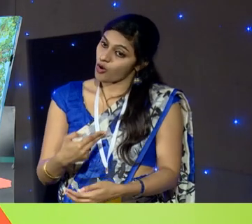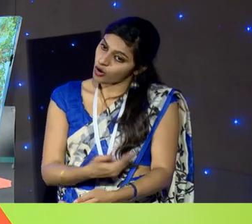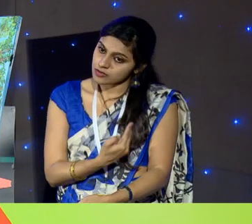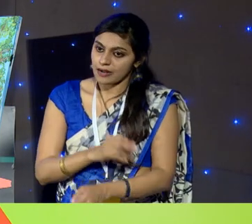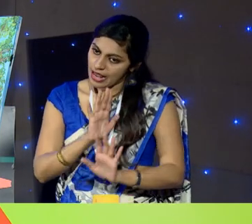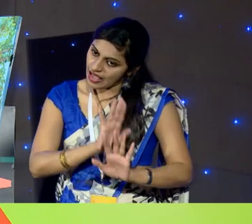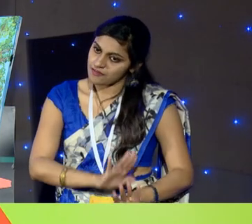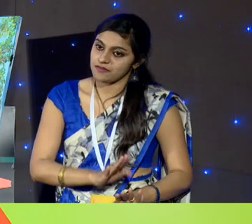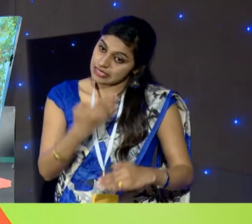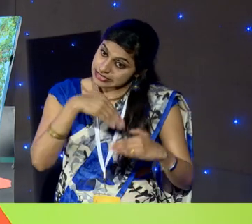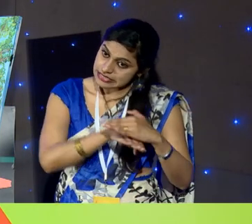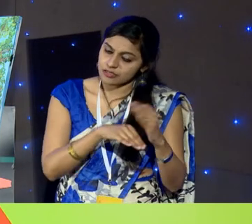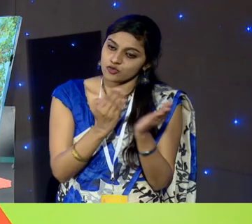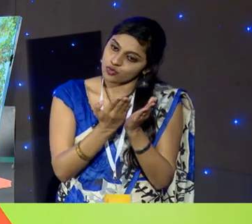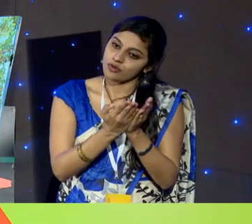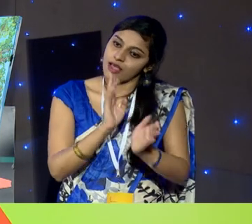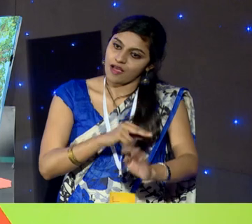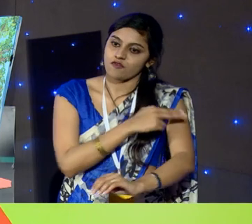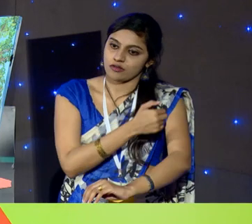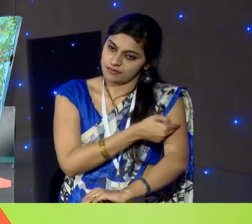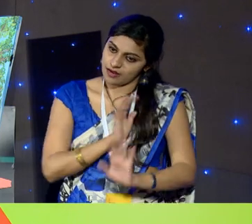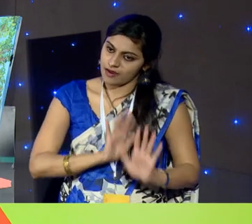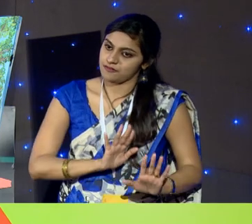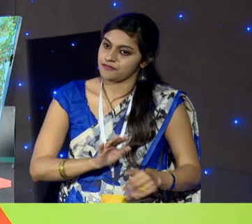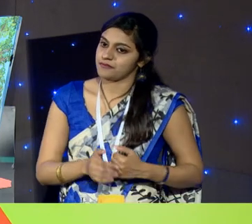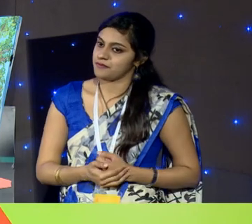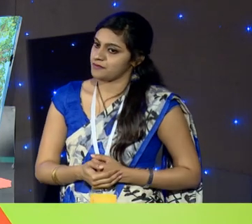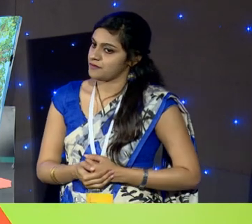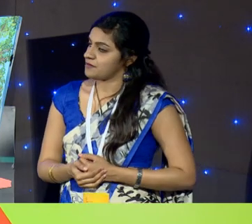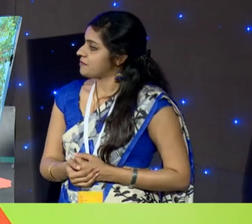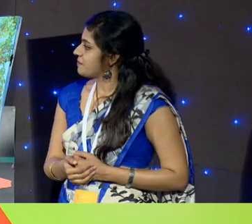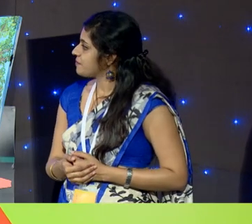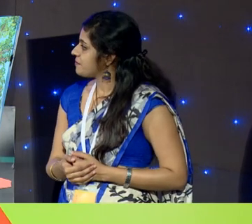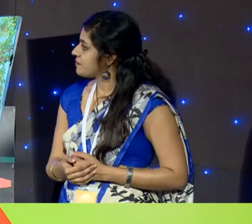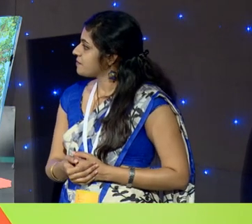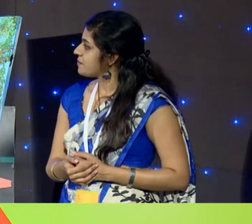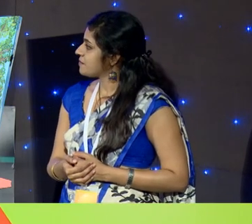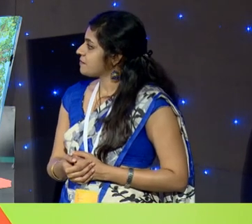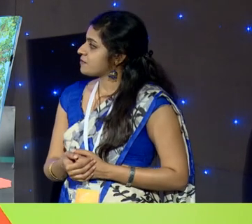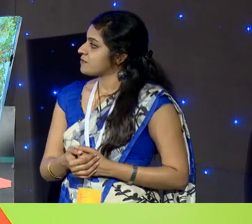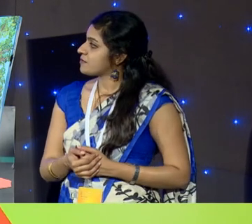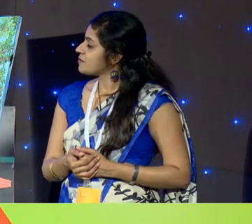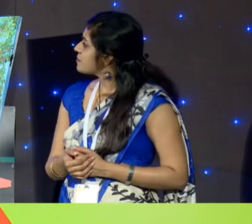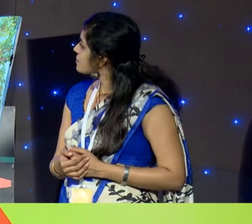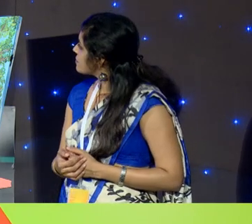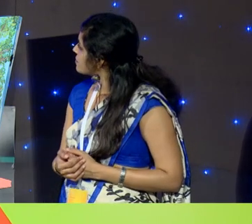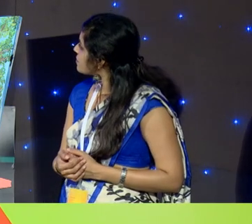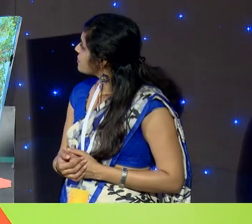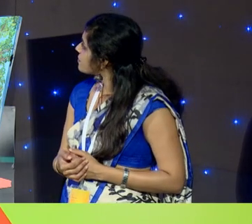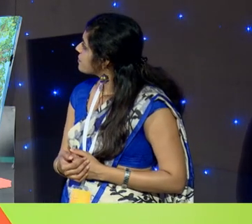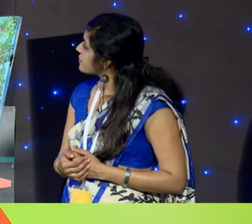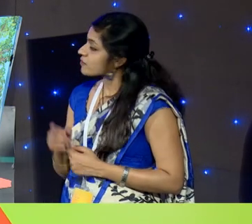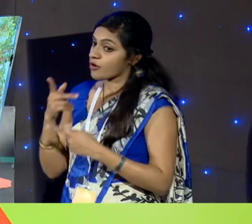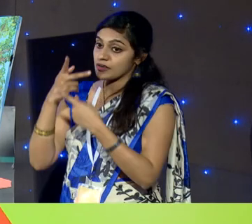campus. By medical care, I mean all therapeutic interventions, regular OPD, with